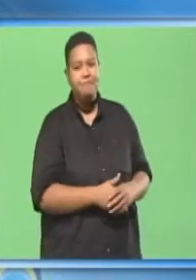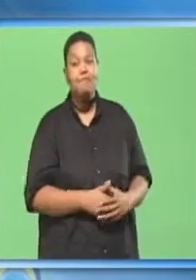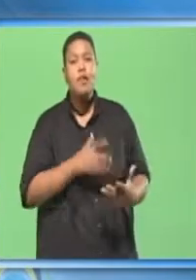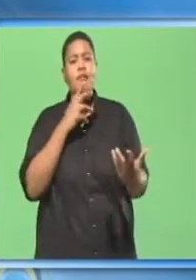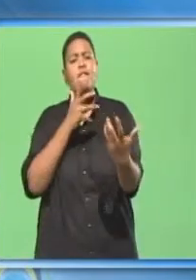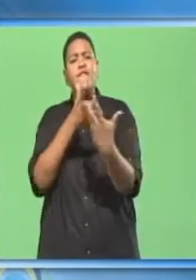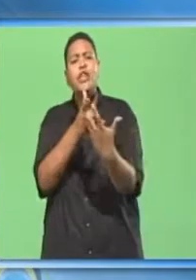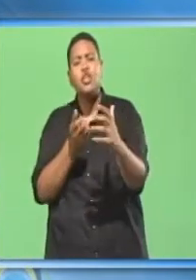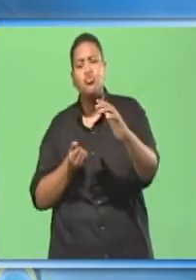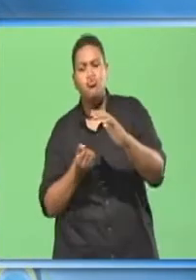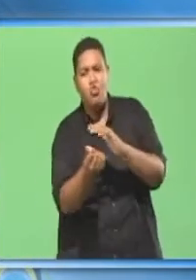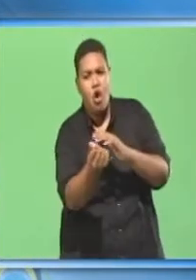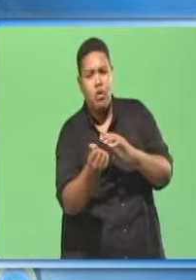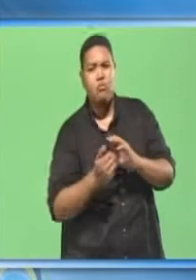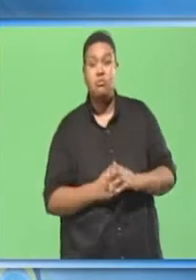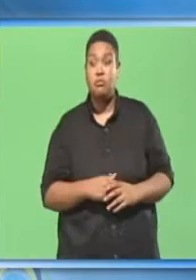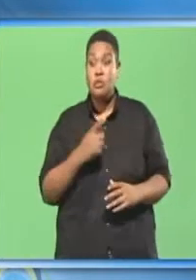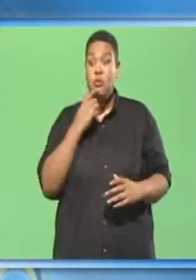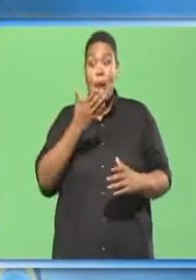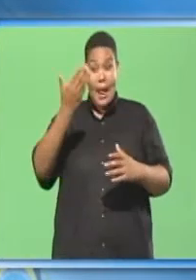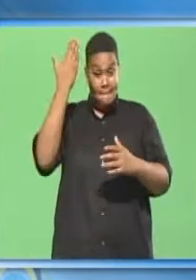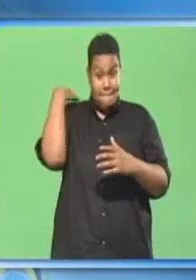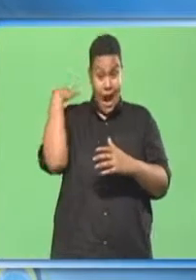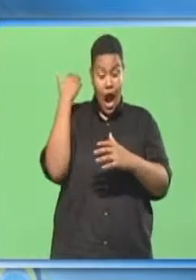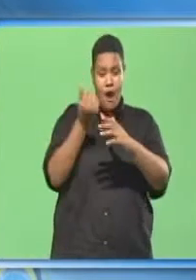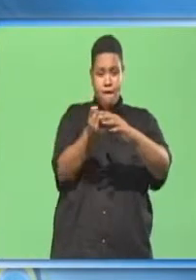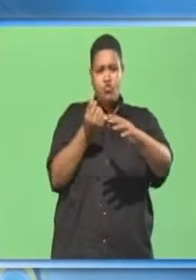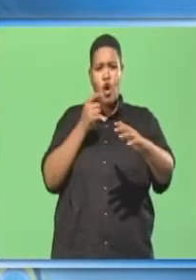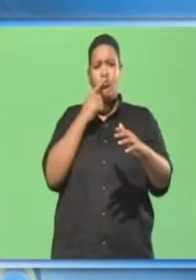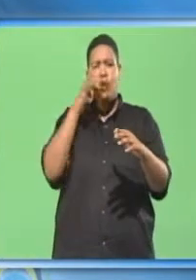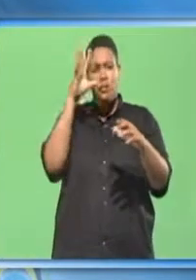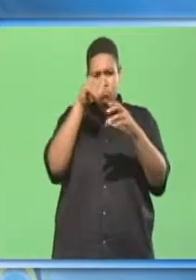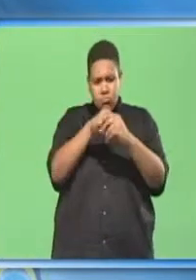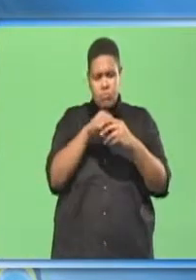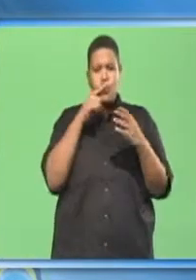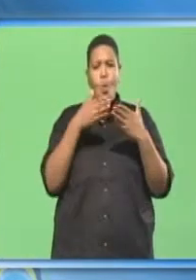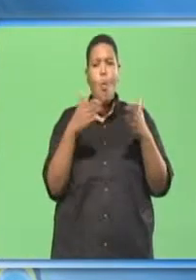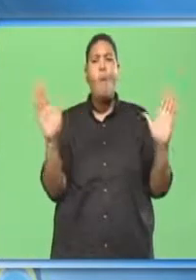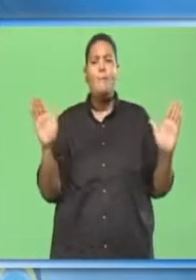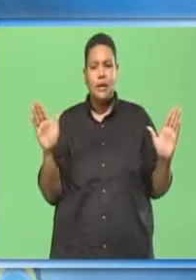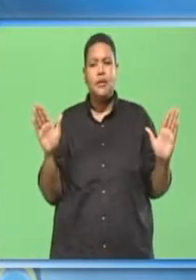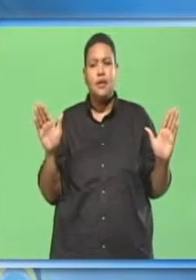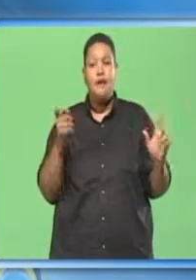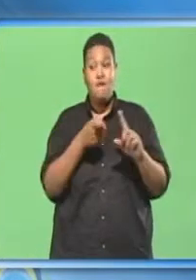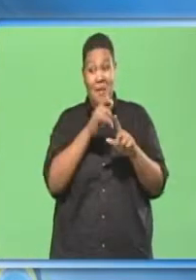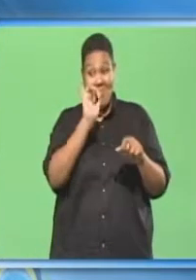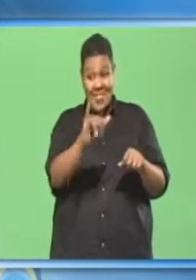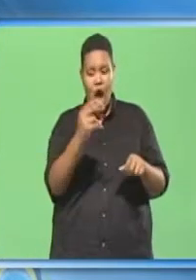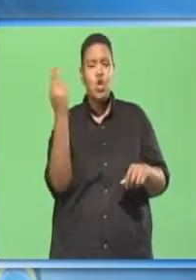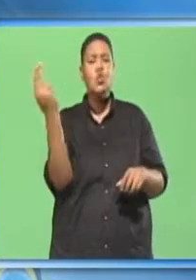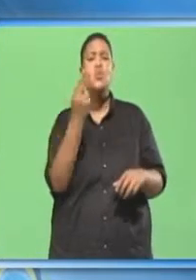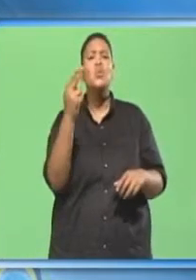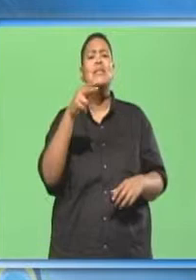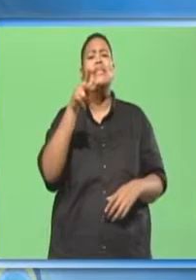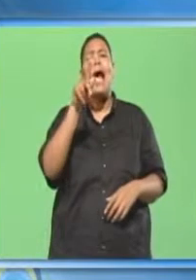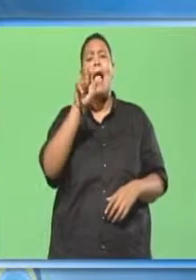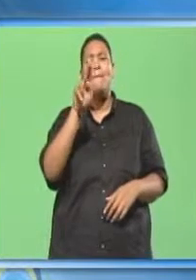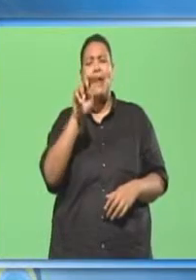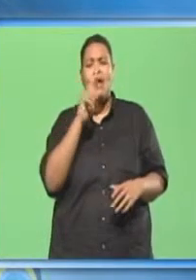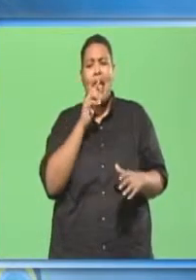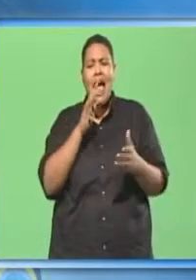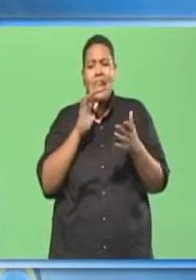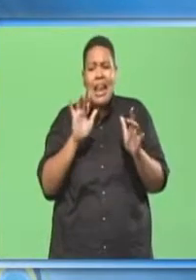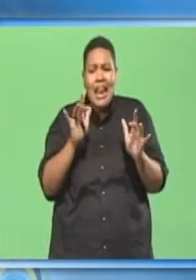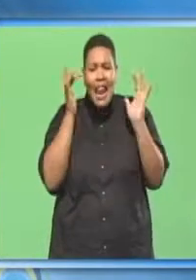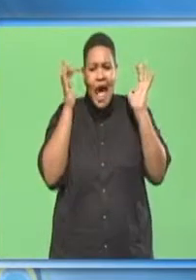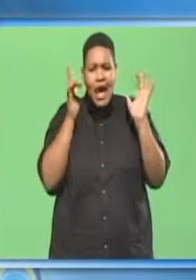Fitting drawers. The back of the drawer is inserted in the opening. From then on, use a plane and gently ease